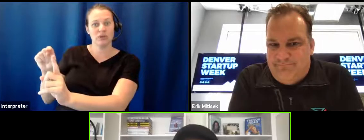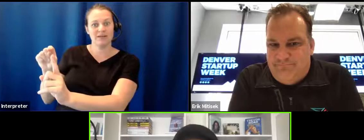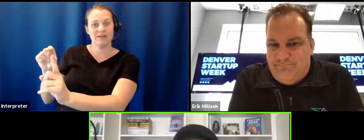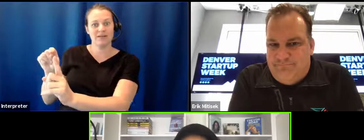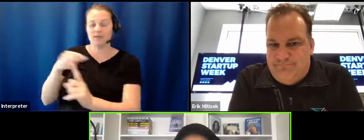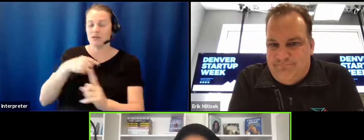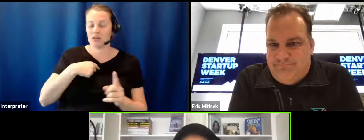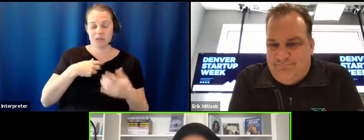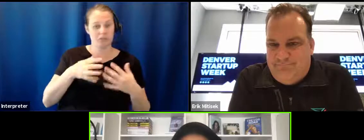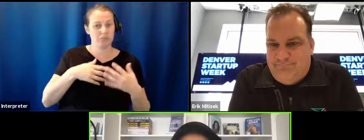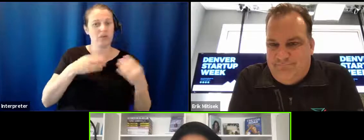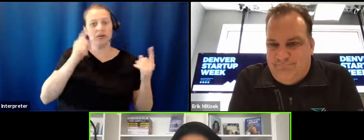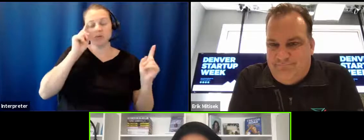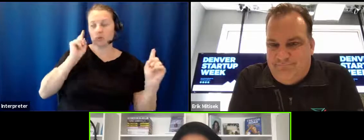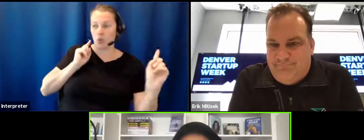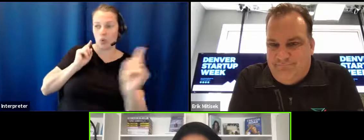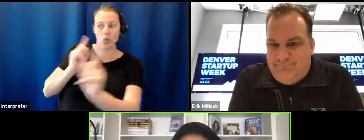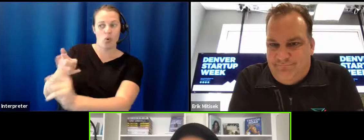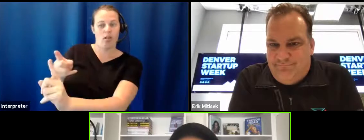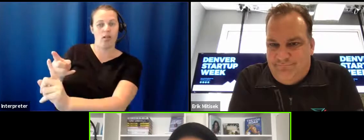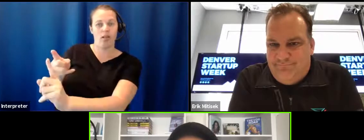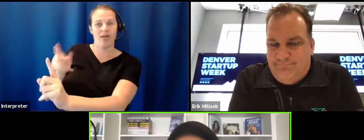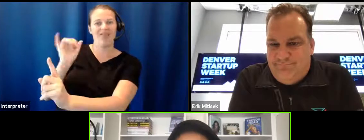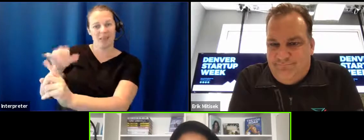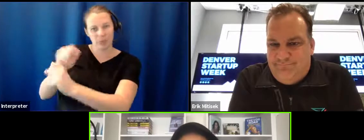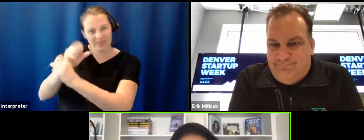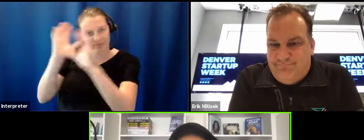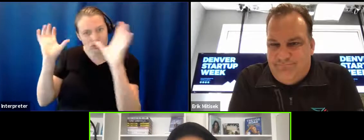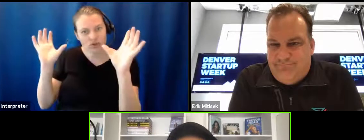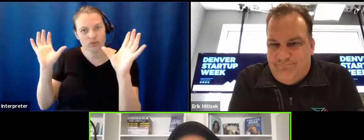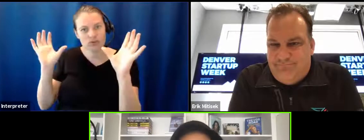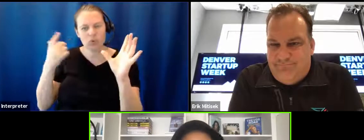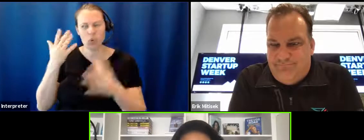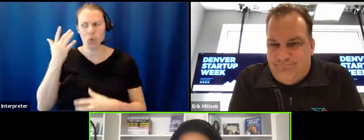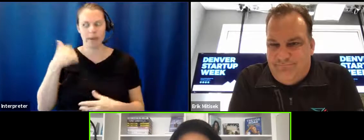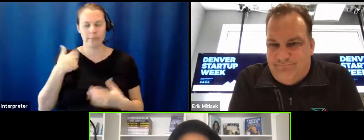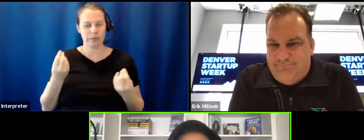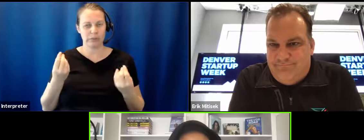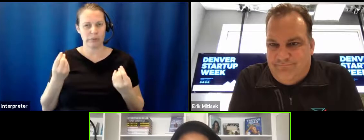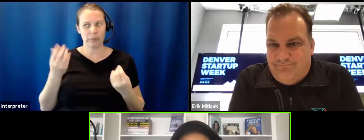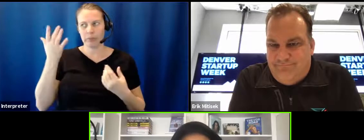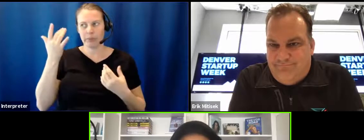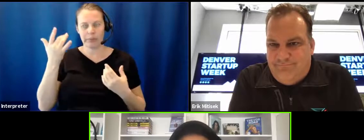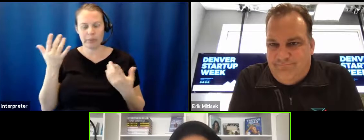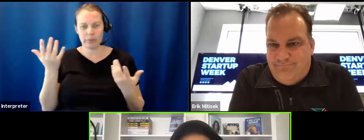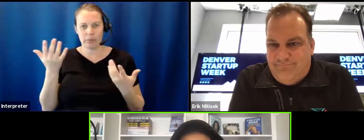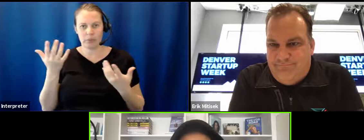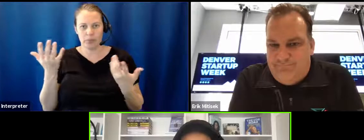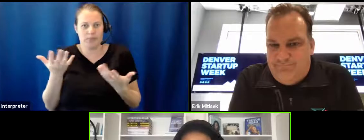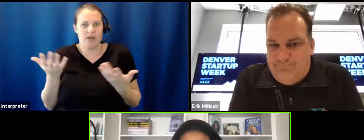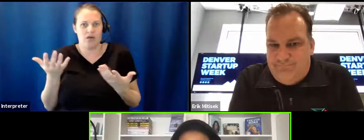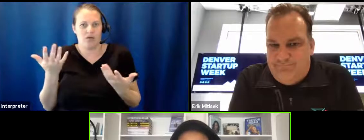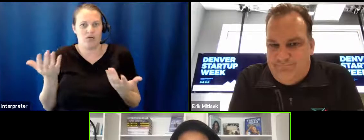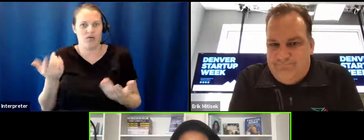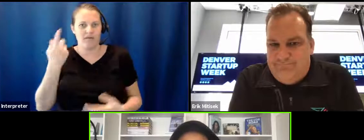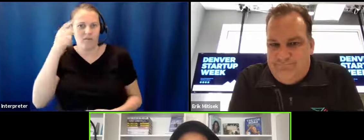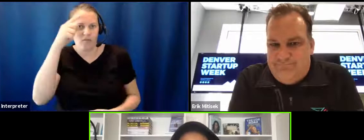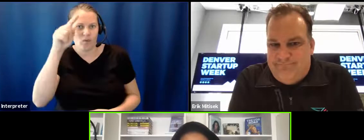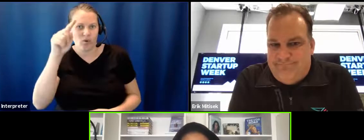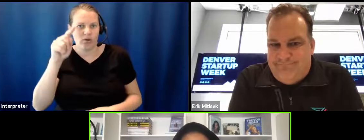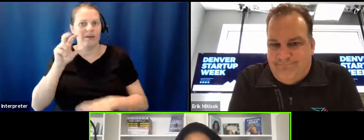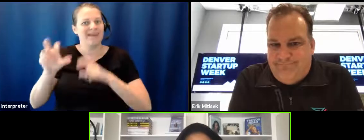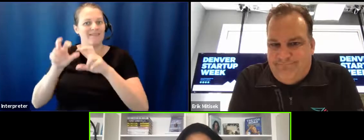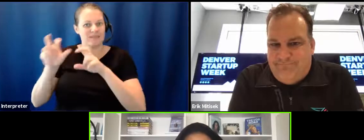I was going. So that helped us have a vision of, okay, what are we here for? And what are we trying to do? We're trying to make investments. That's what we're doing. So everything kind of fed into